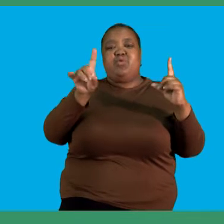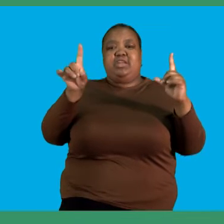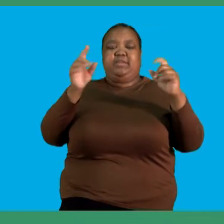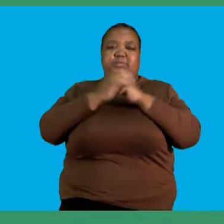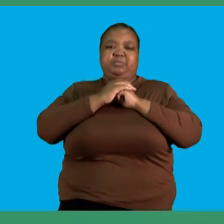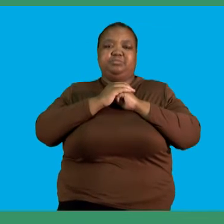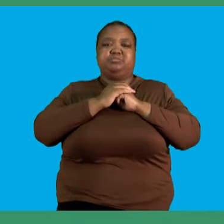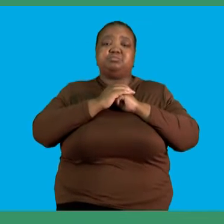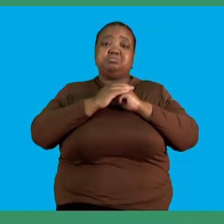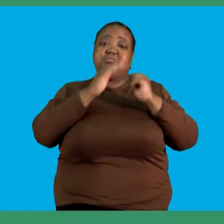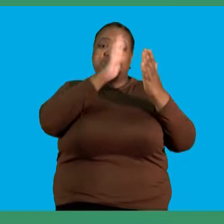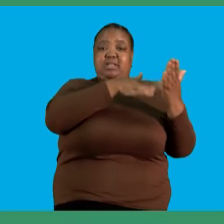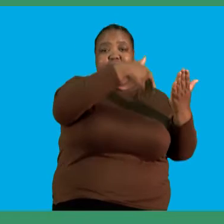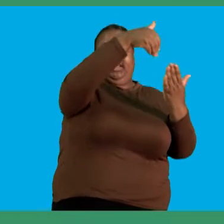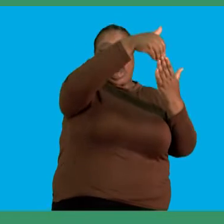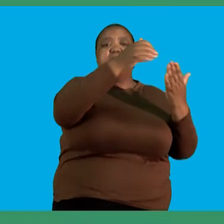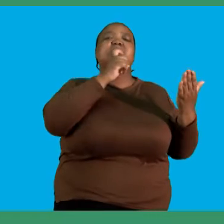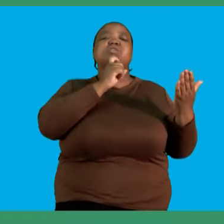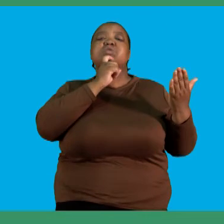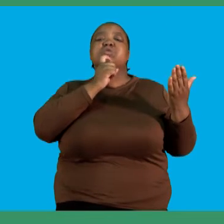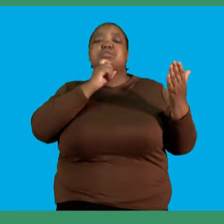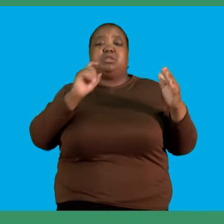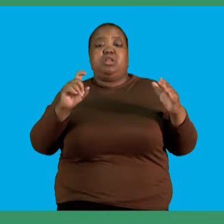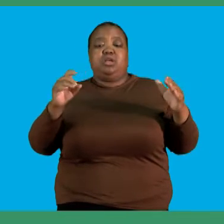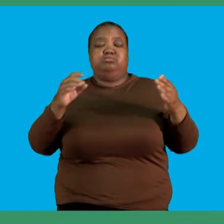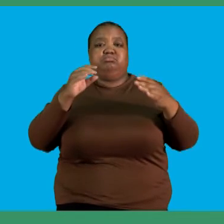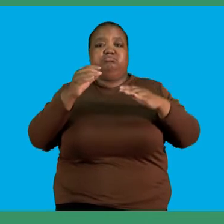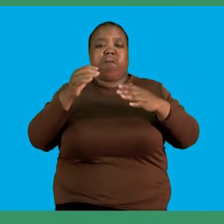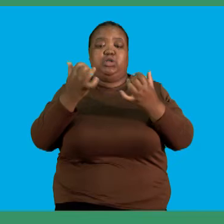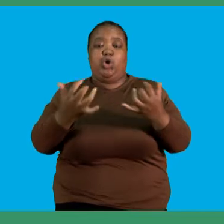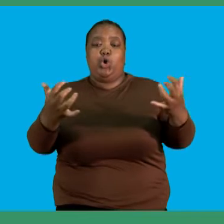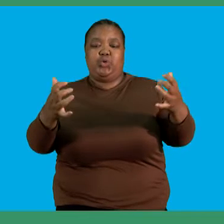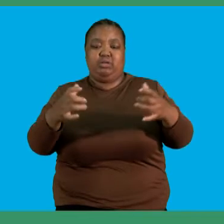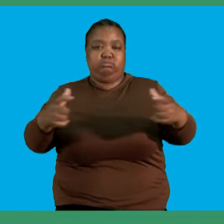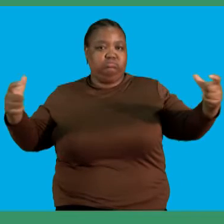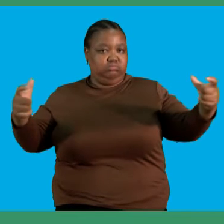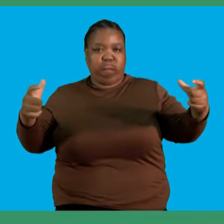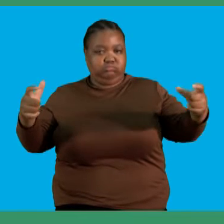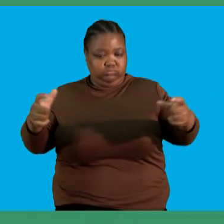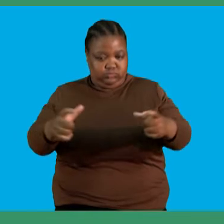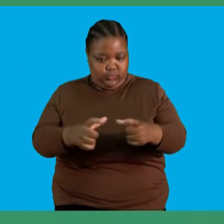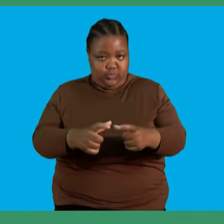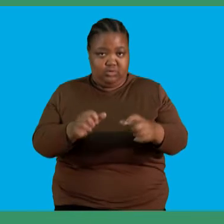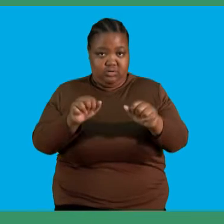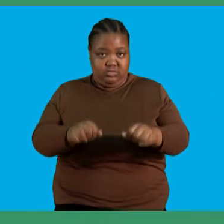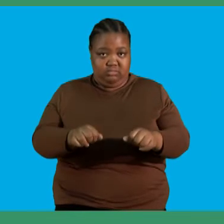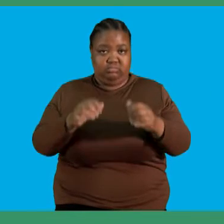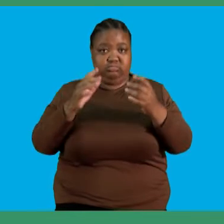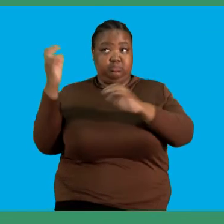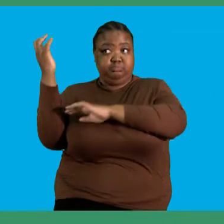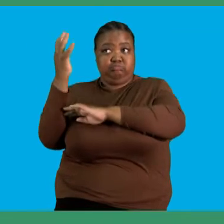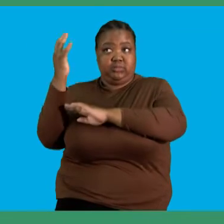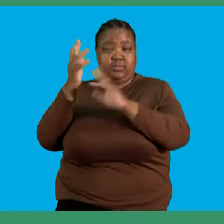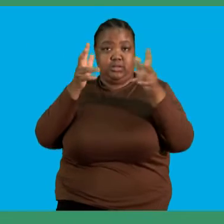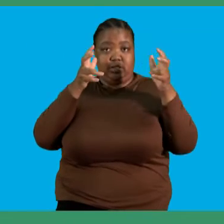flip chart, this is mainly used for a small audience to note down